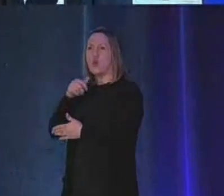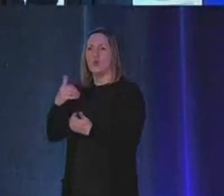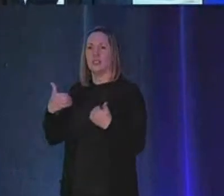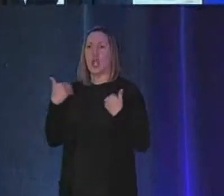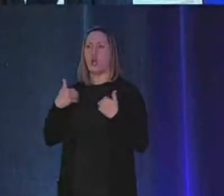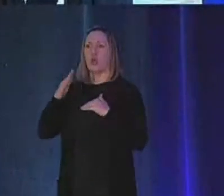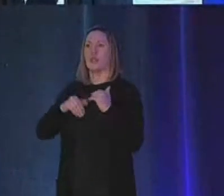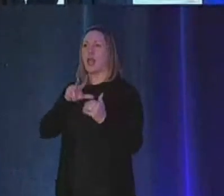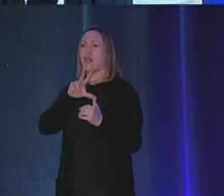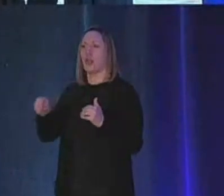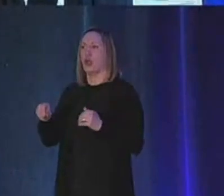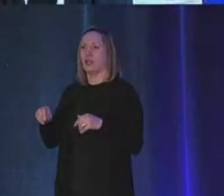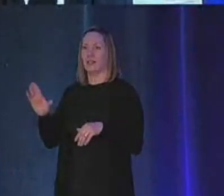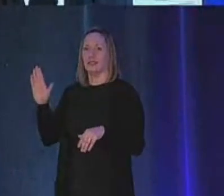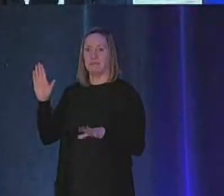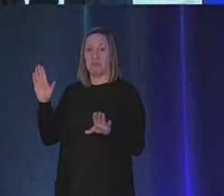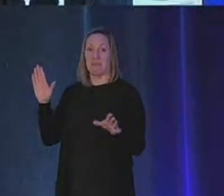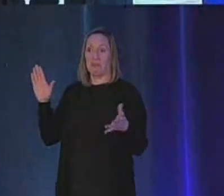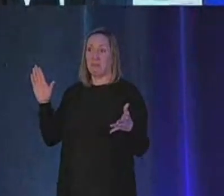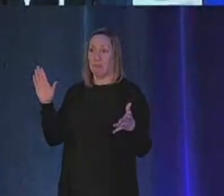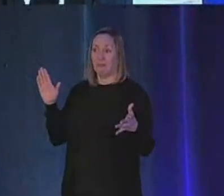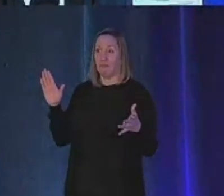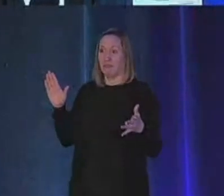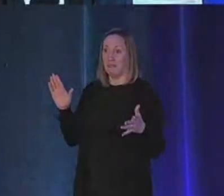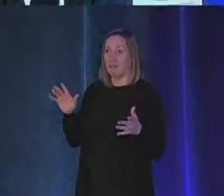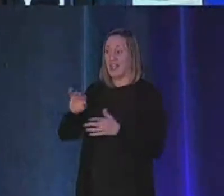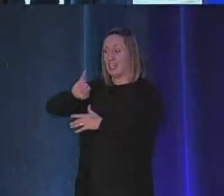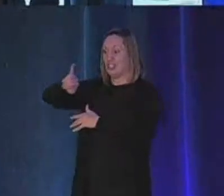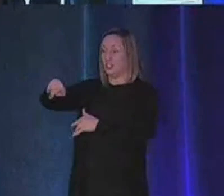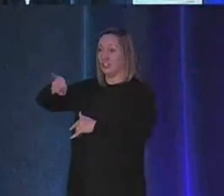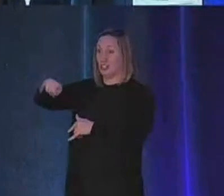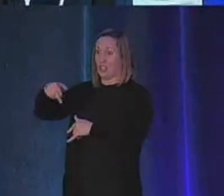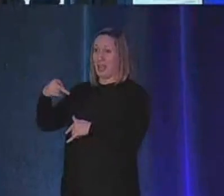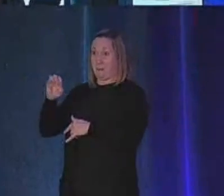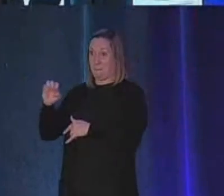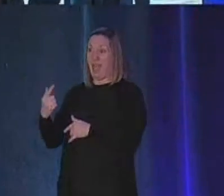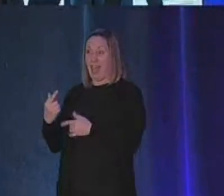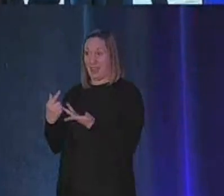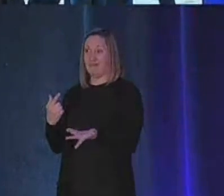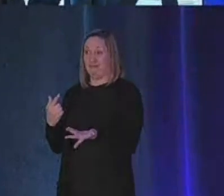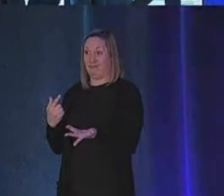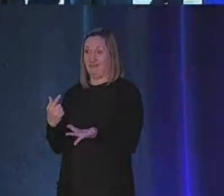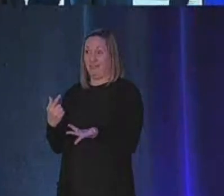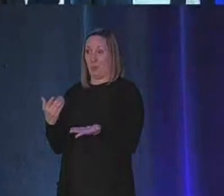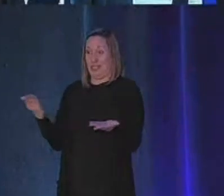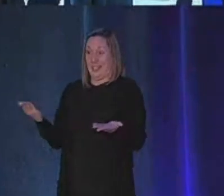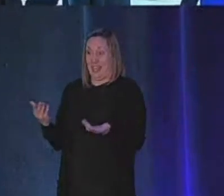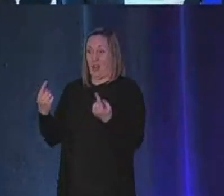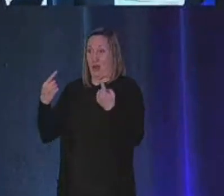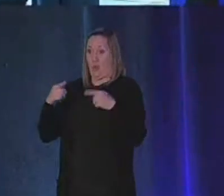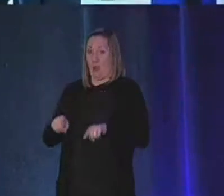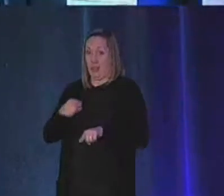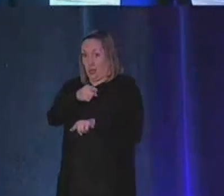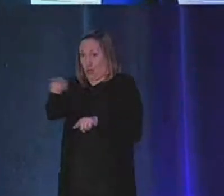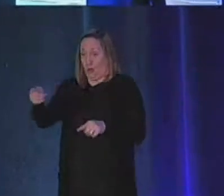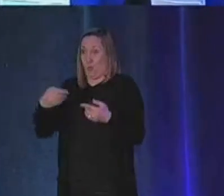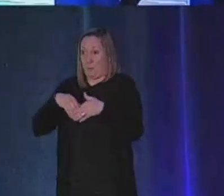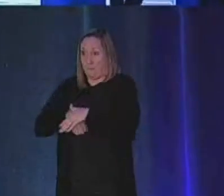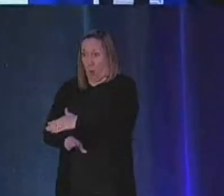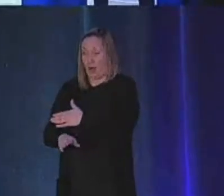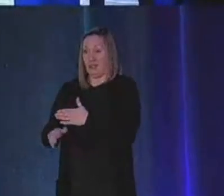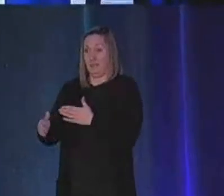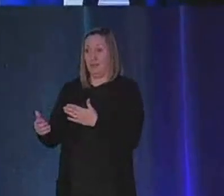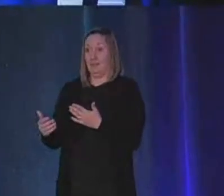30? Okay, like the JPEG was around, when you guys were born. So, and it's still around right